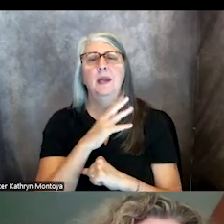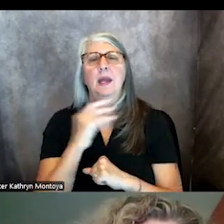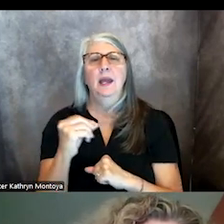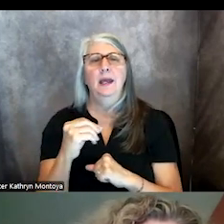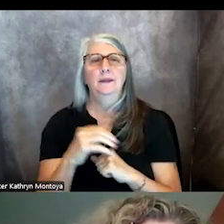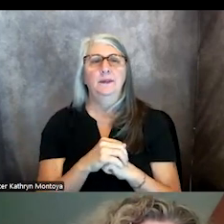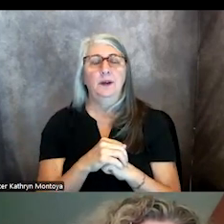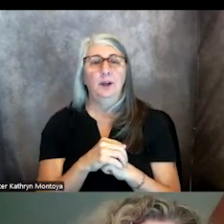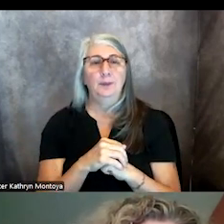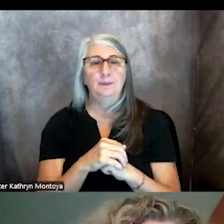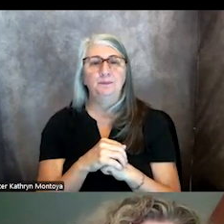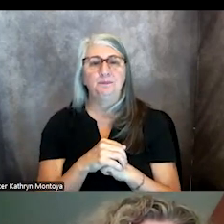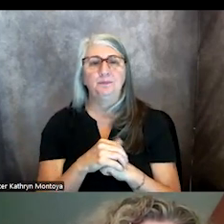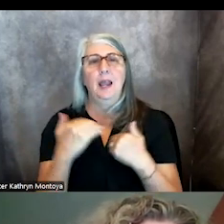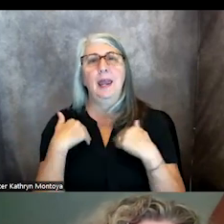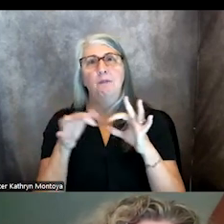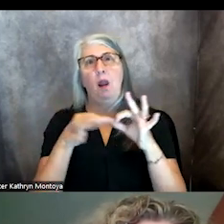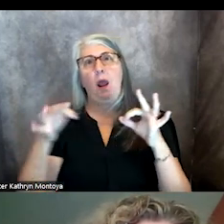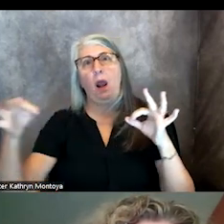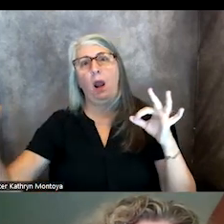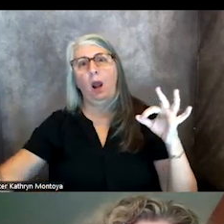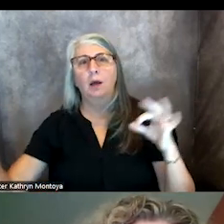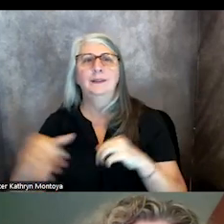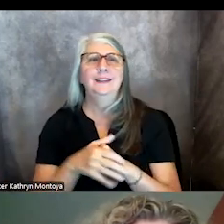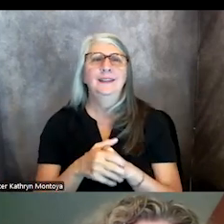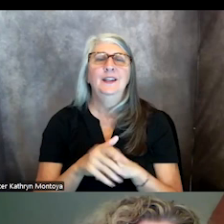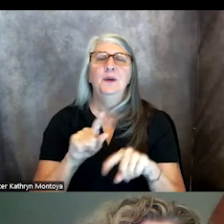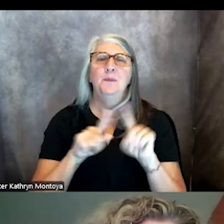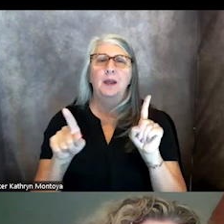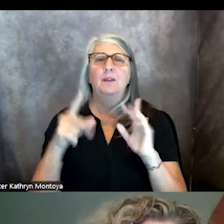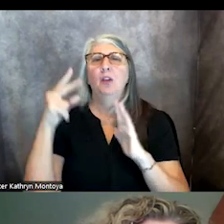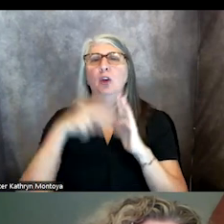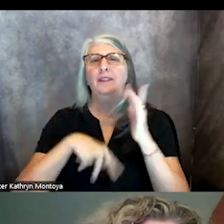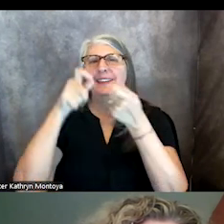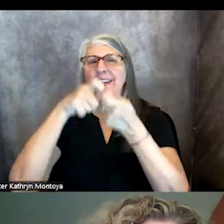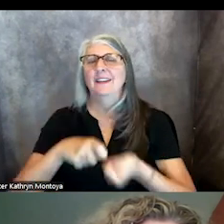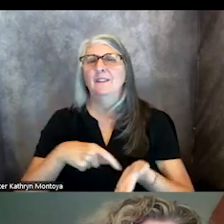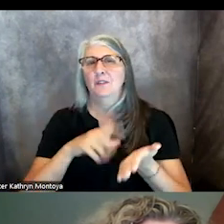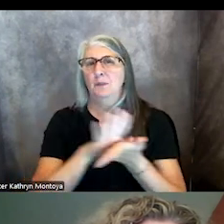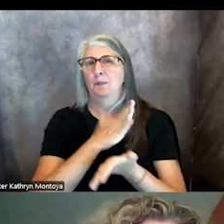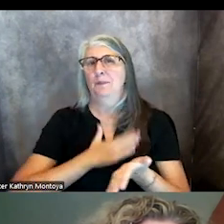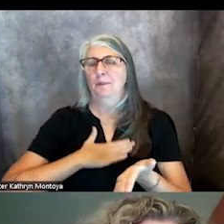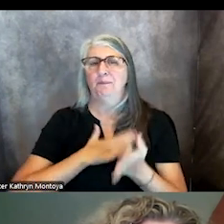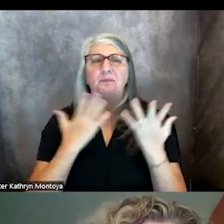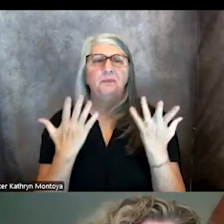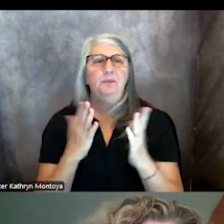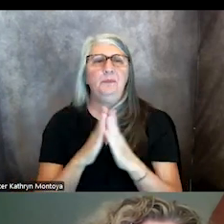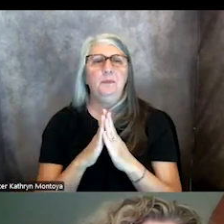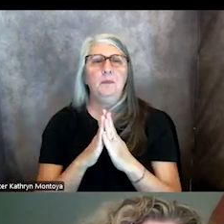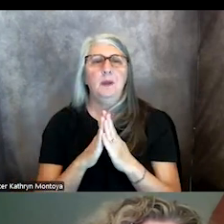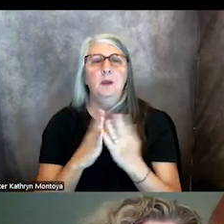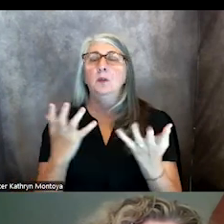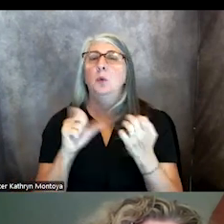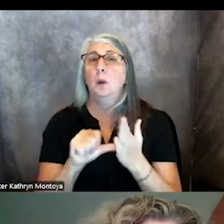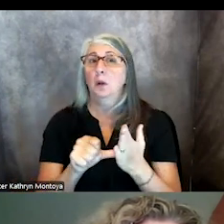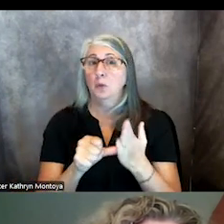didn't read version, though I really do hope you look at the details of this paper. So here, what we really wanted to